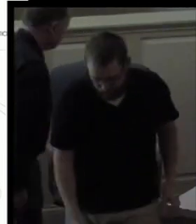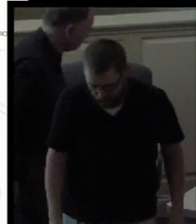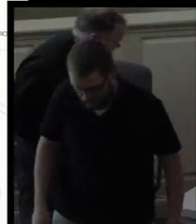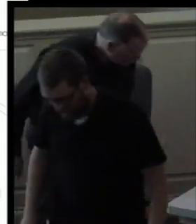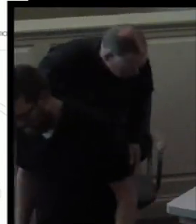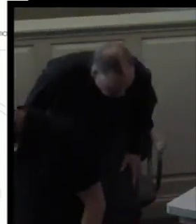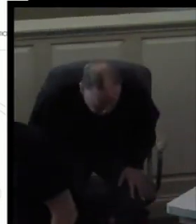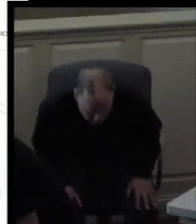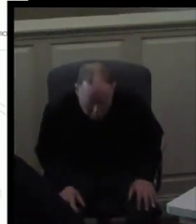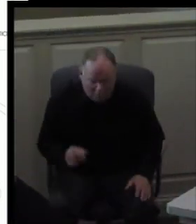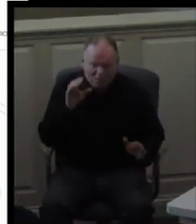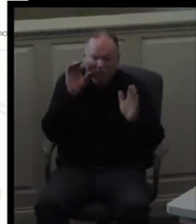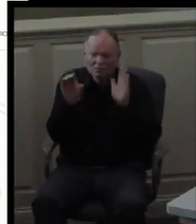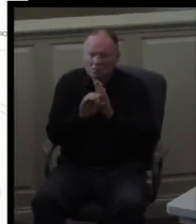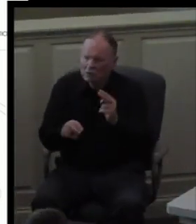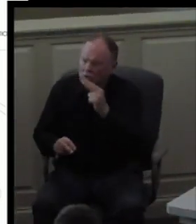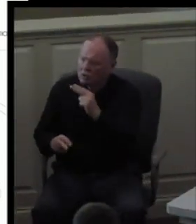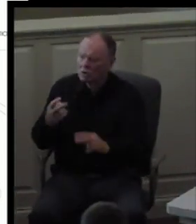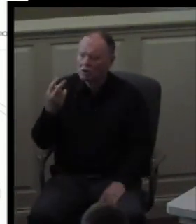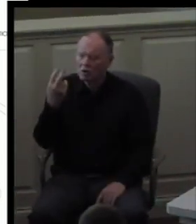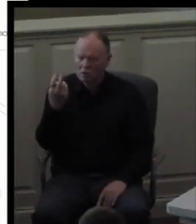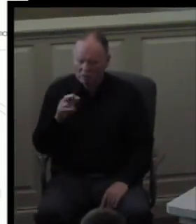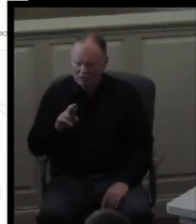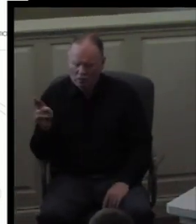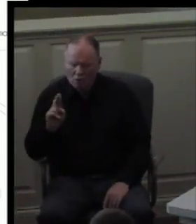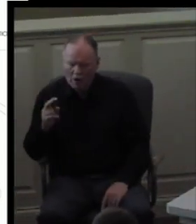the right-hand side of the building here is 2 stories, and this would be 1.5